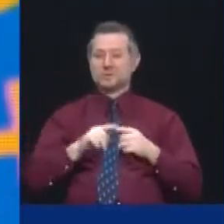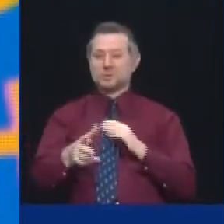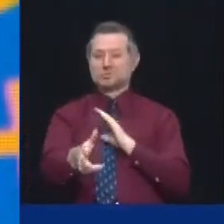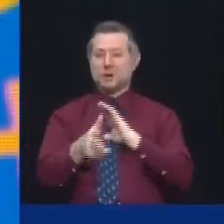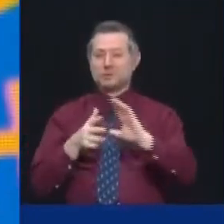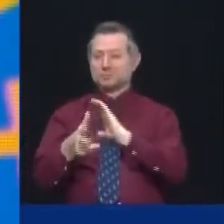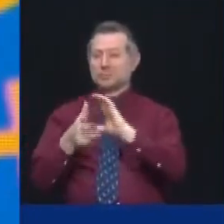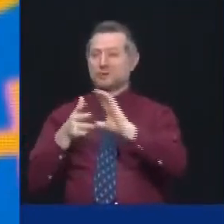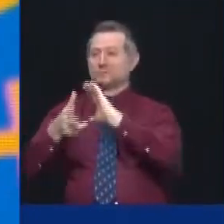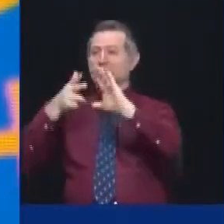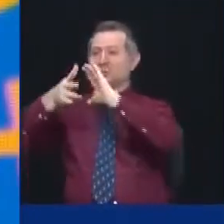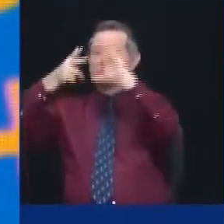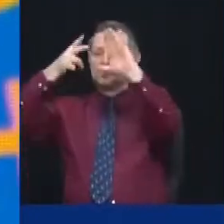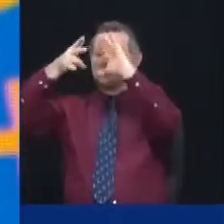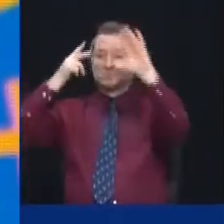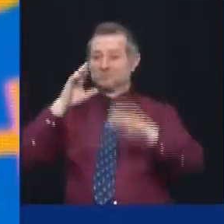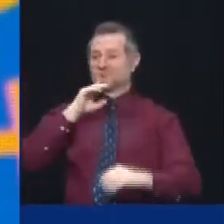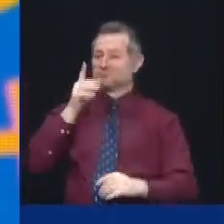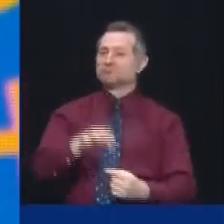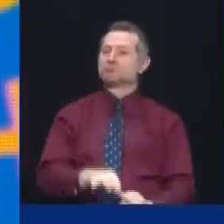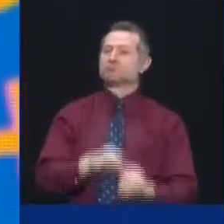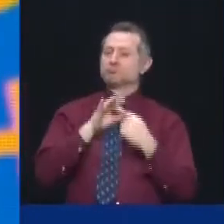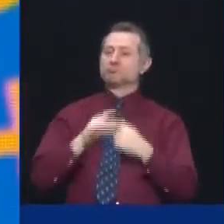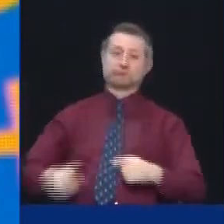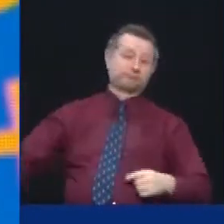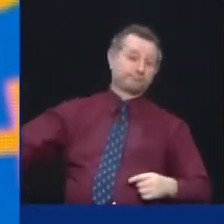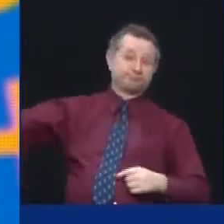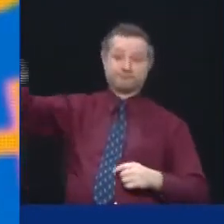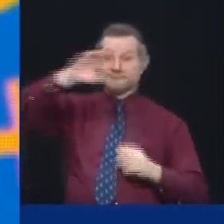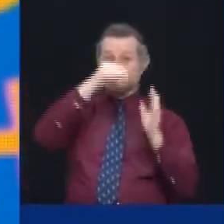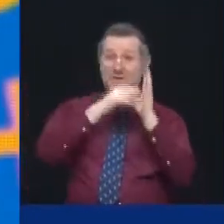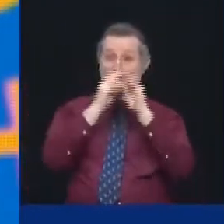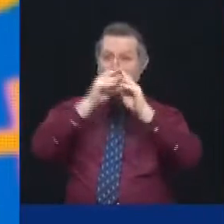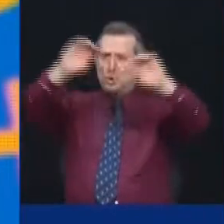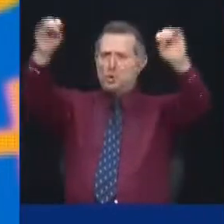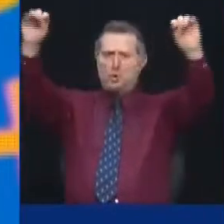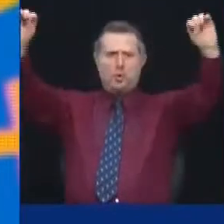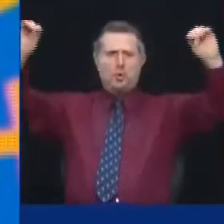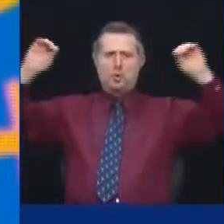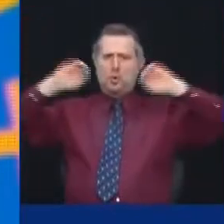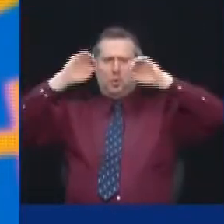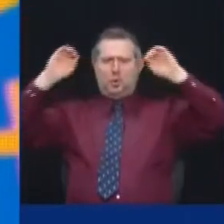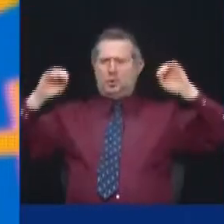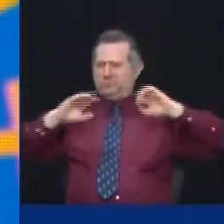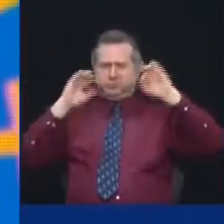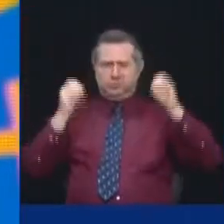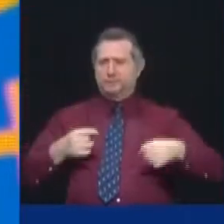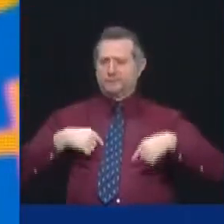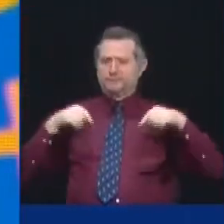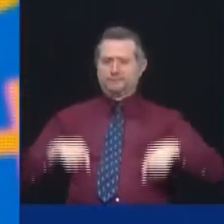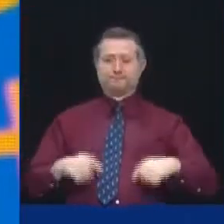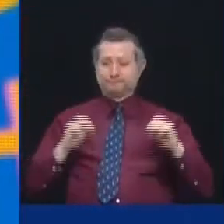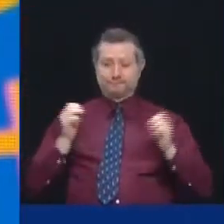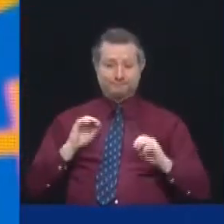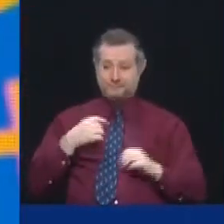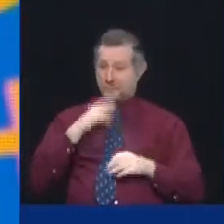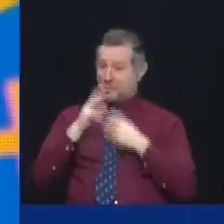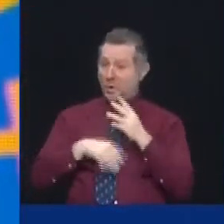And as I mentioned, it couldn't come at a better time, and it's part of an overall, what we believe will be